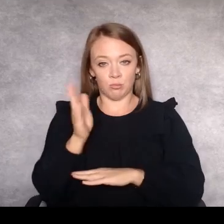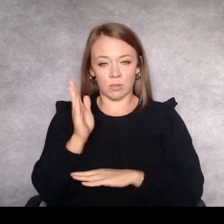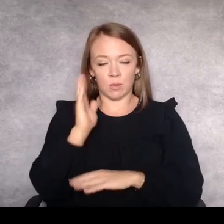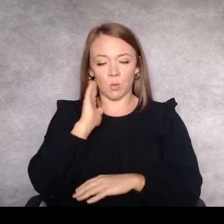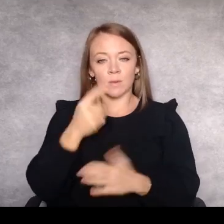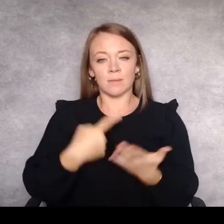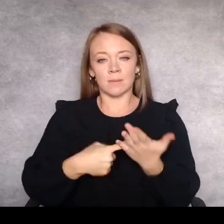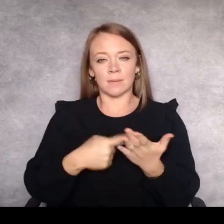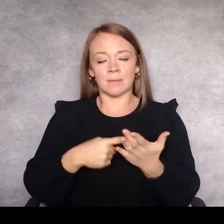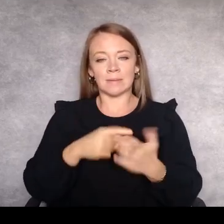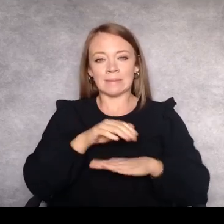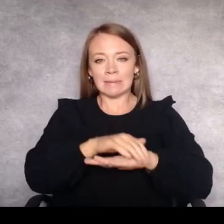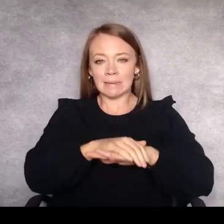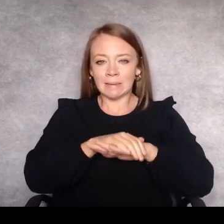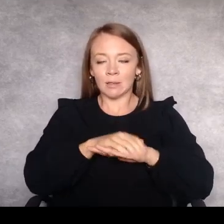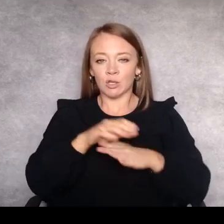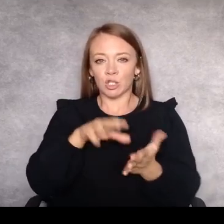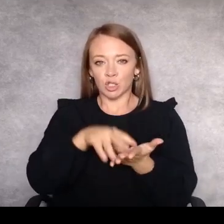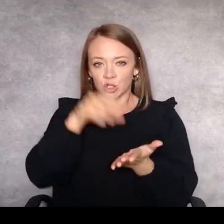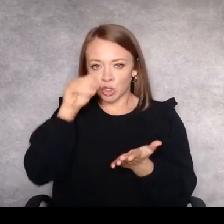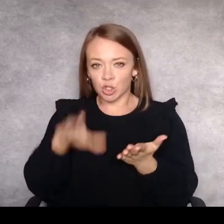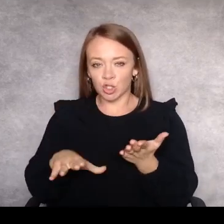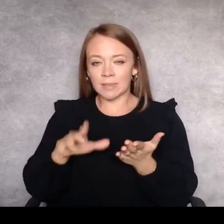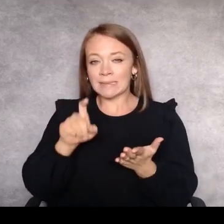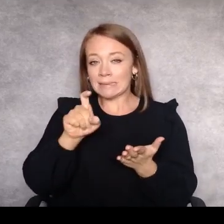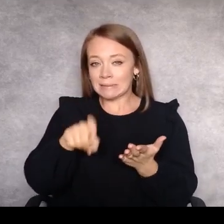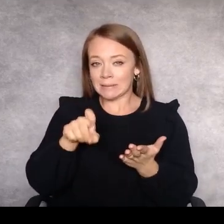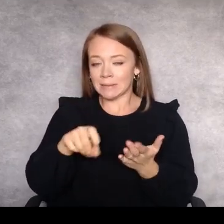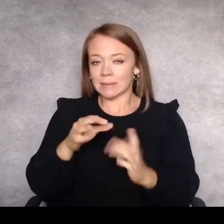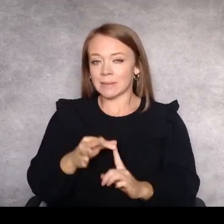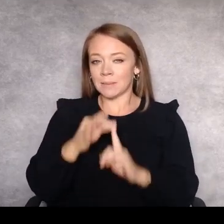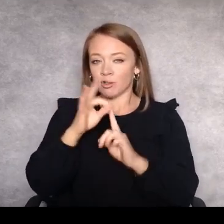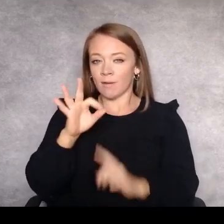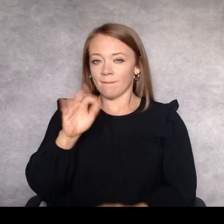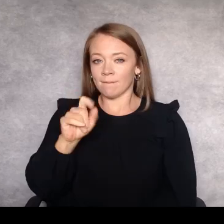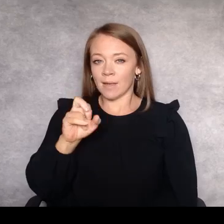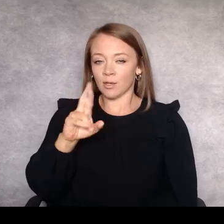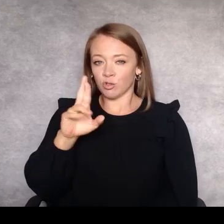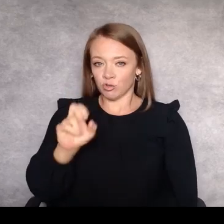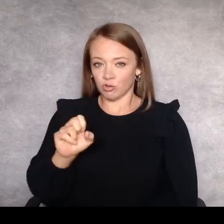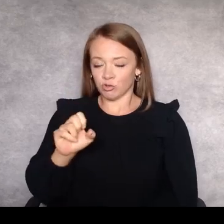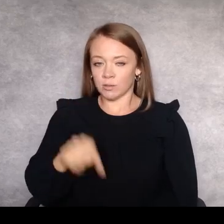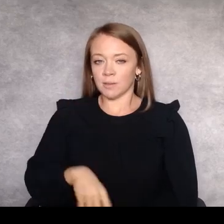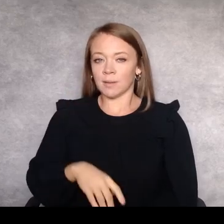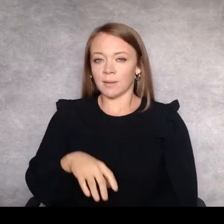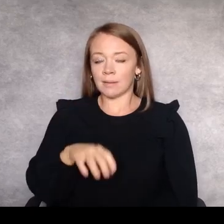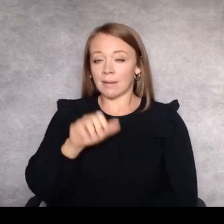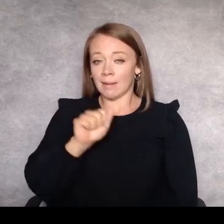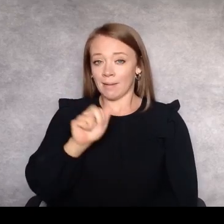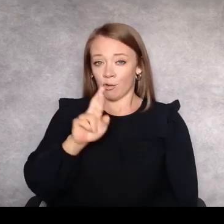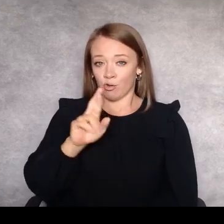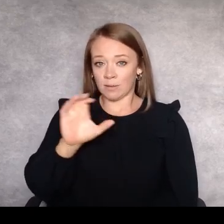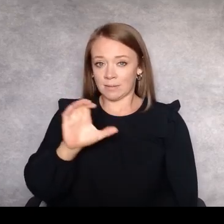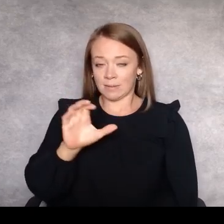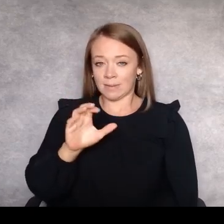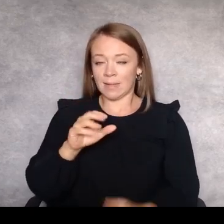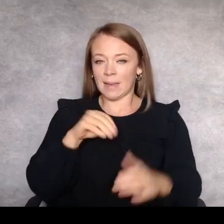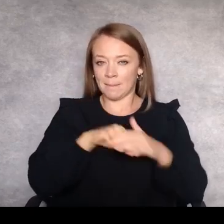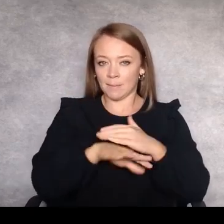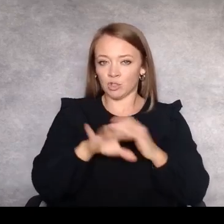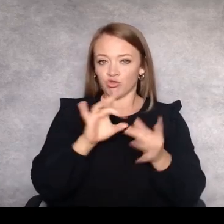presentation, we will discuss the English Learner Needs Special Factor the Admissions and Release Committee, or